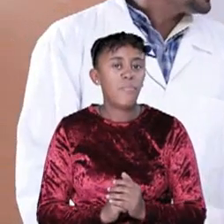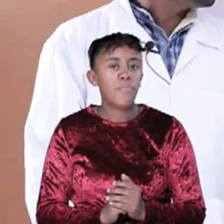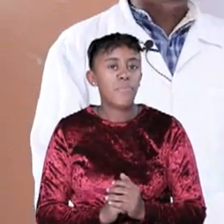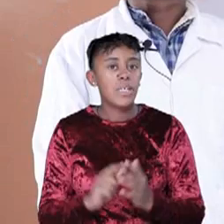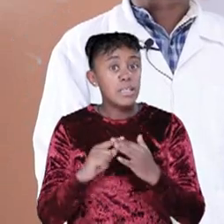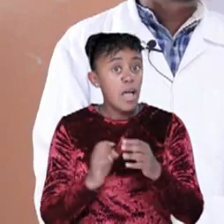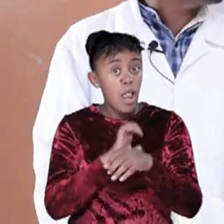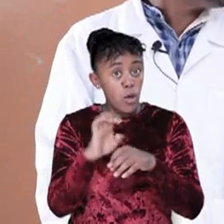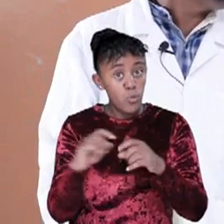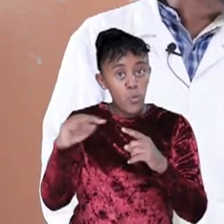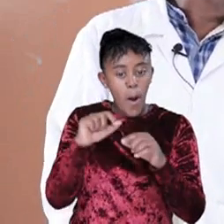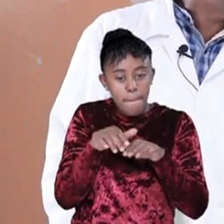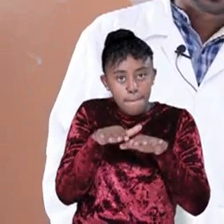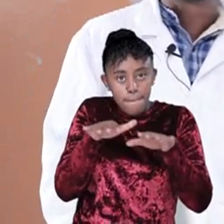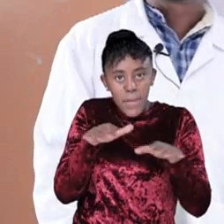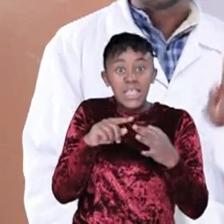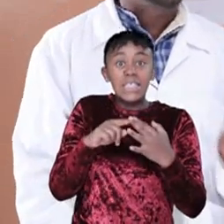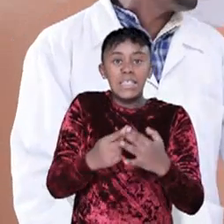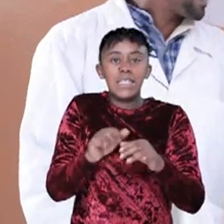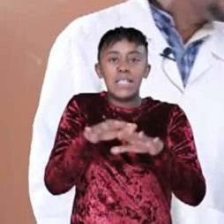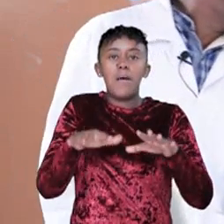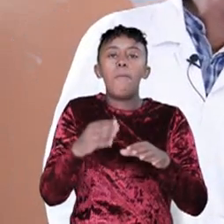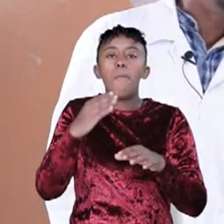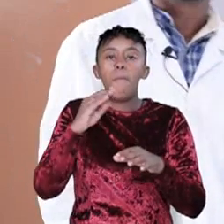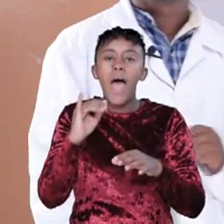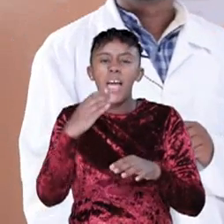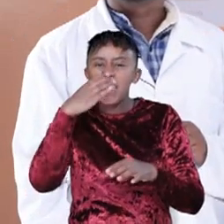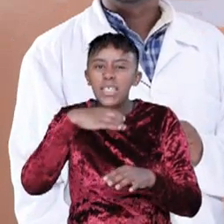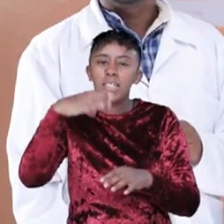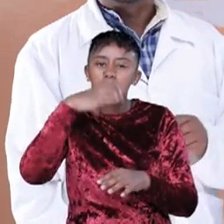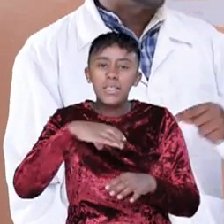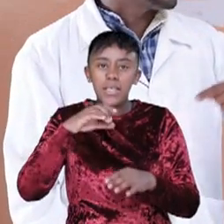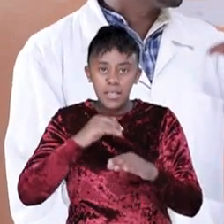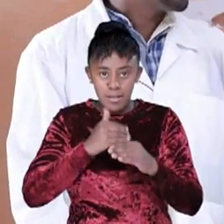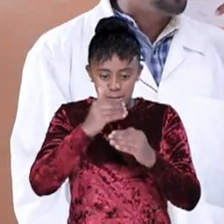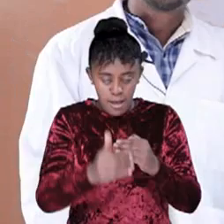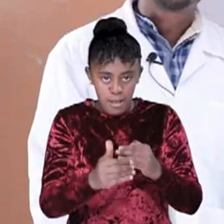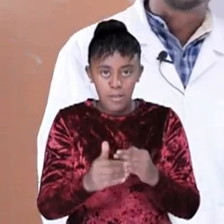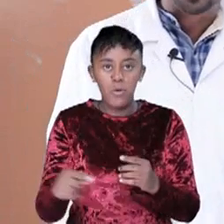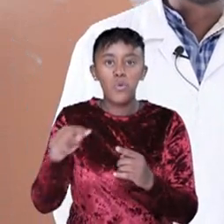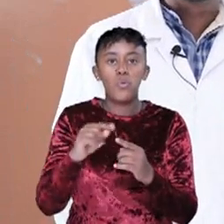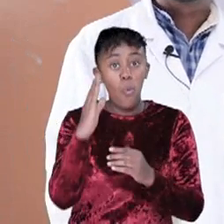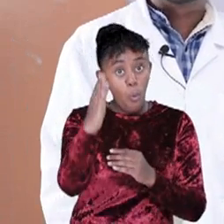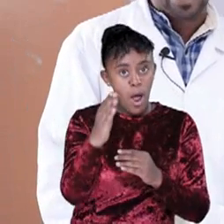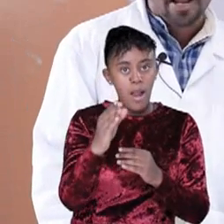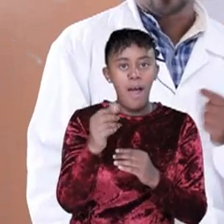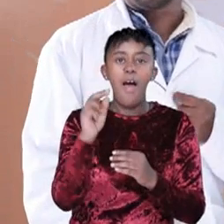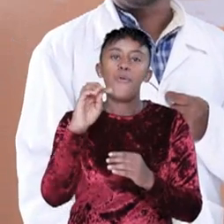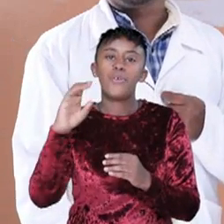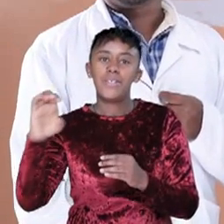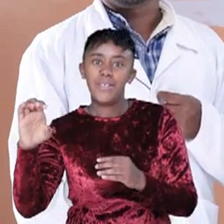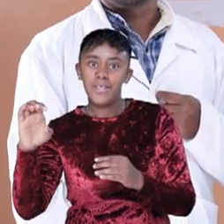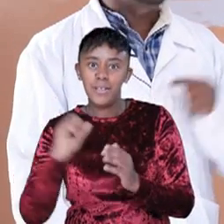since electrons start to emit from the cathode surface by heating, then it is pulled toward the